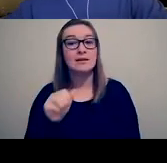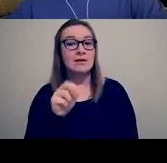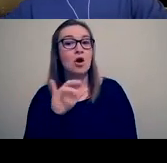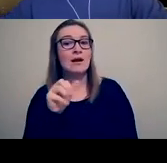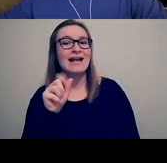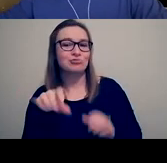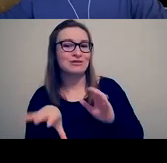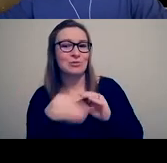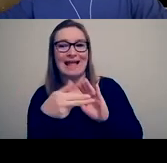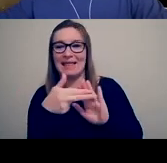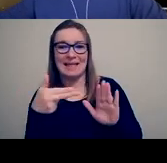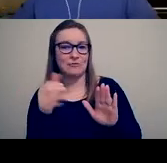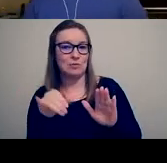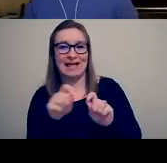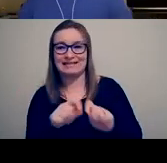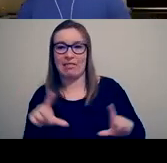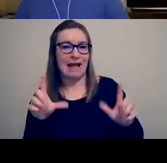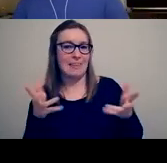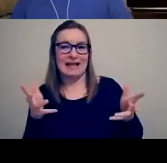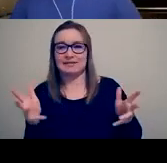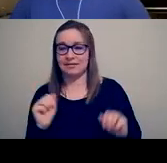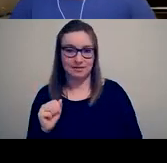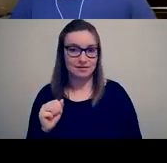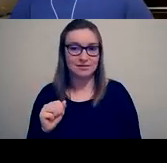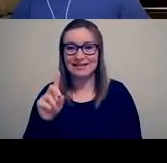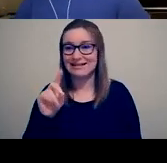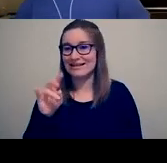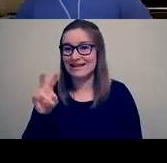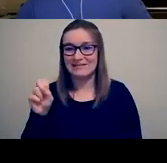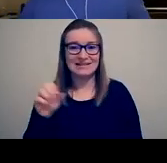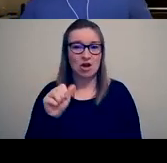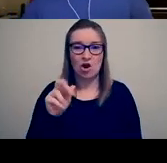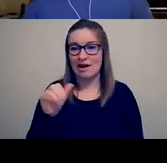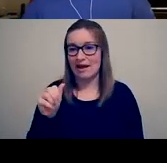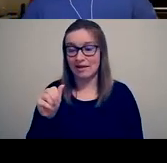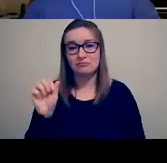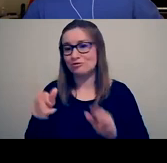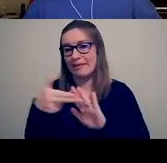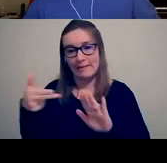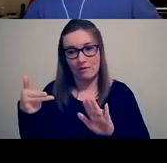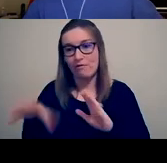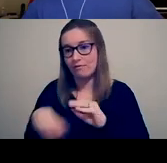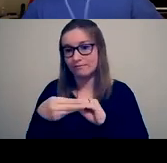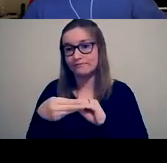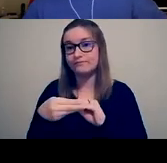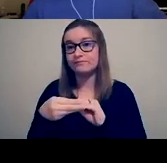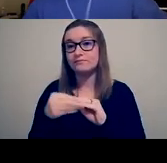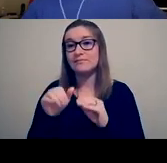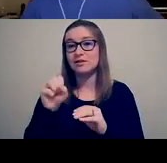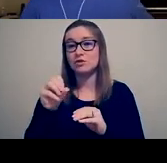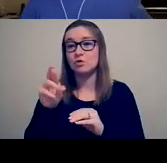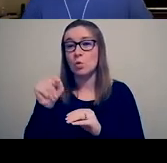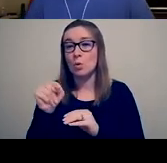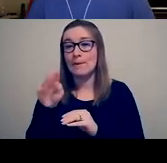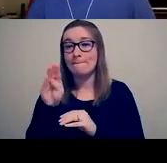label to the slider. So yeah, I mean, you right, did, right. Yeah, that's the divs and ARIA. And you just need to add the ARIA label. Real quick, that sort by, you know that sort